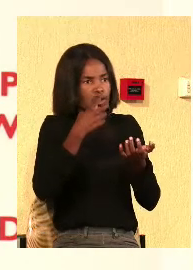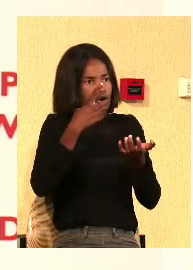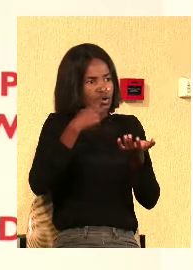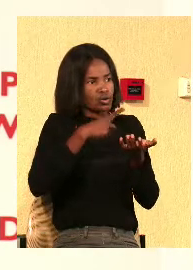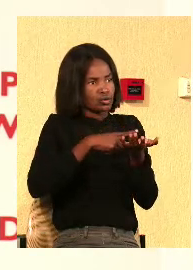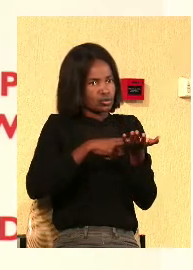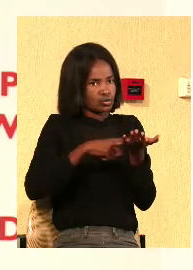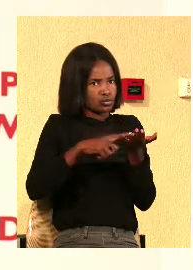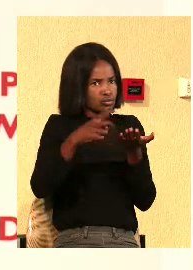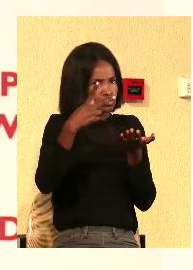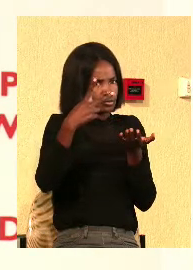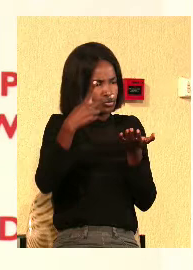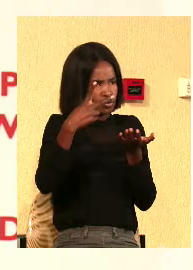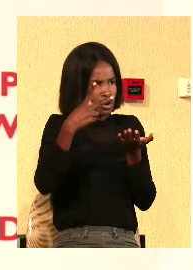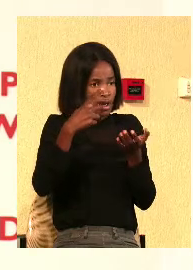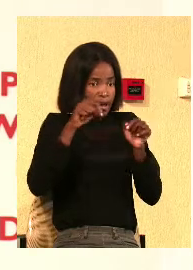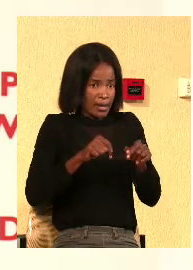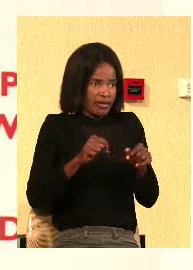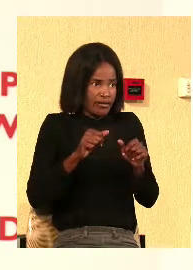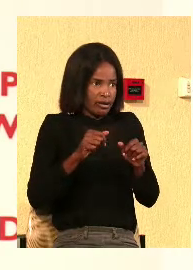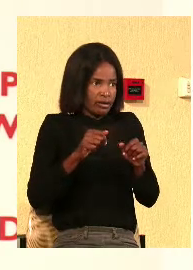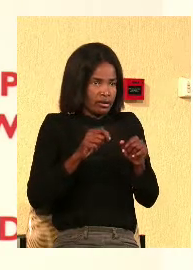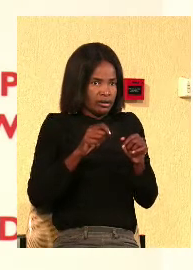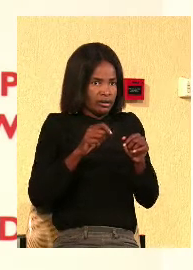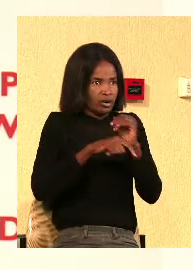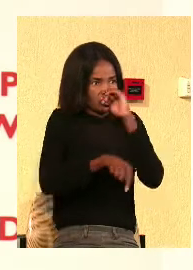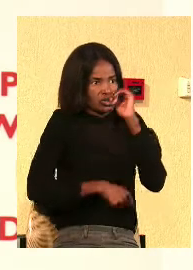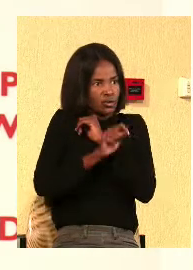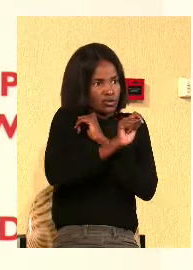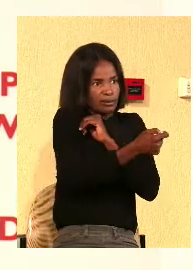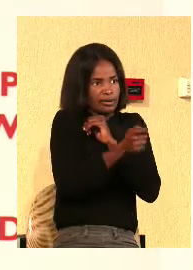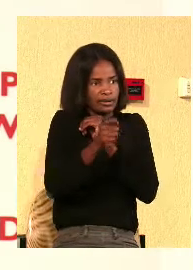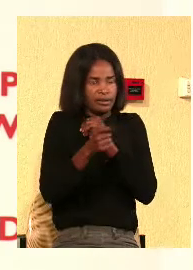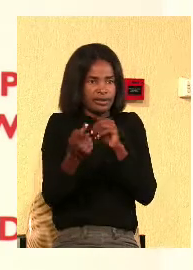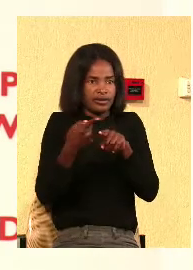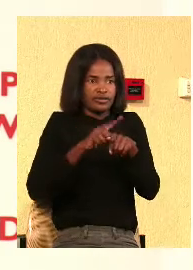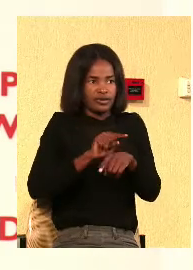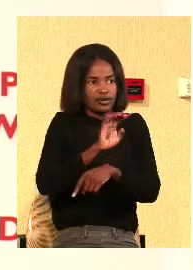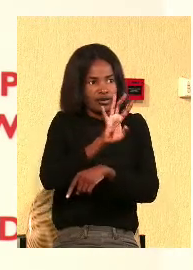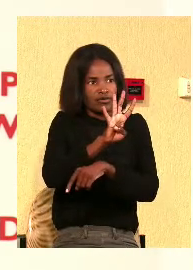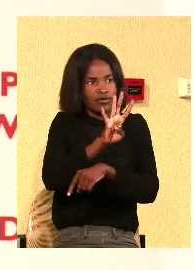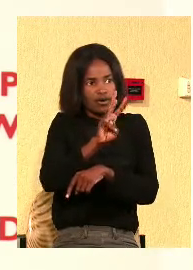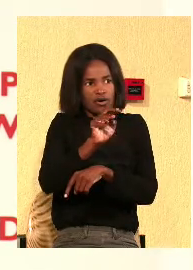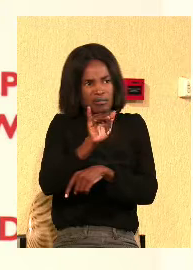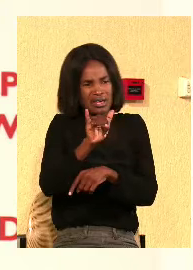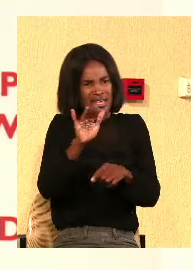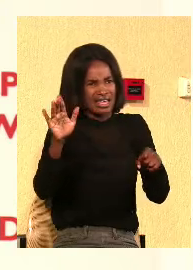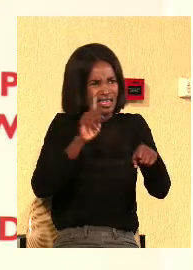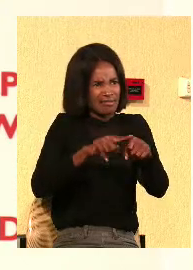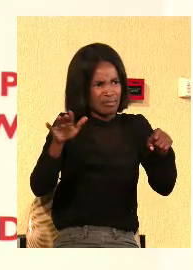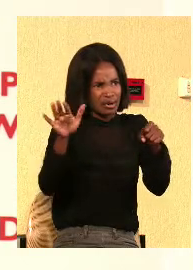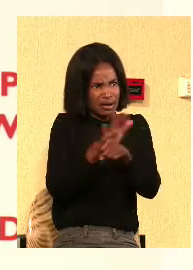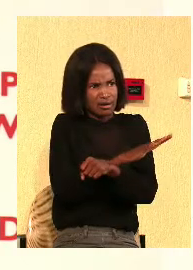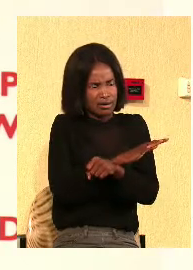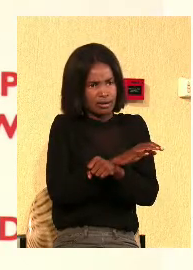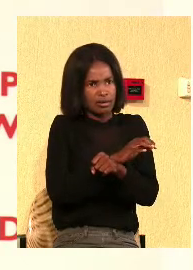Whether 2 weeks is enough. Oh, sorry, I probably talked too much. I apologize for that. Okay, Dr. Haufiku, before I get to